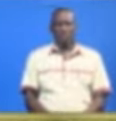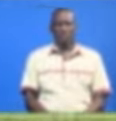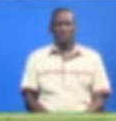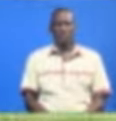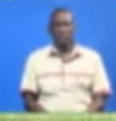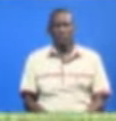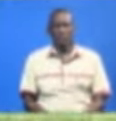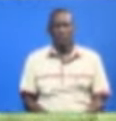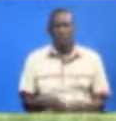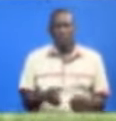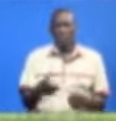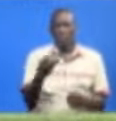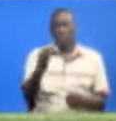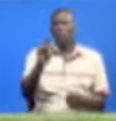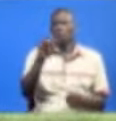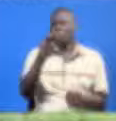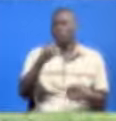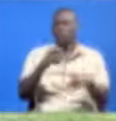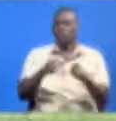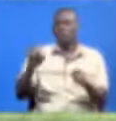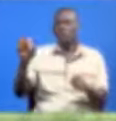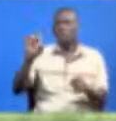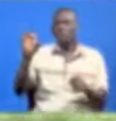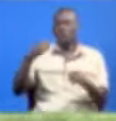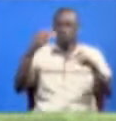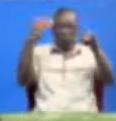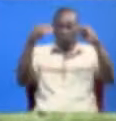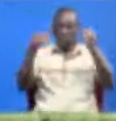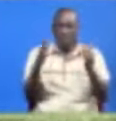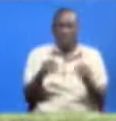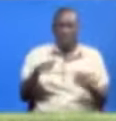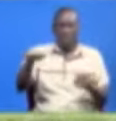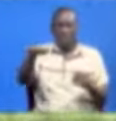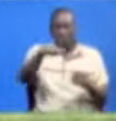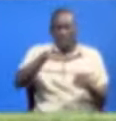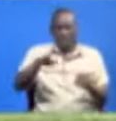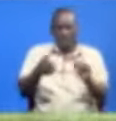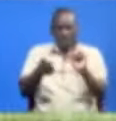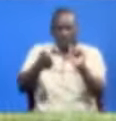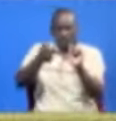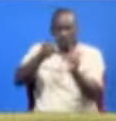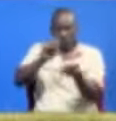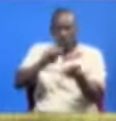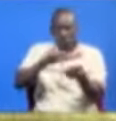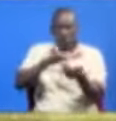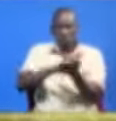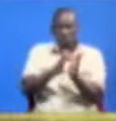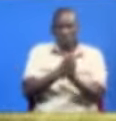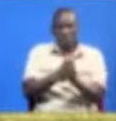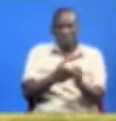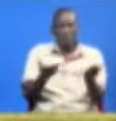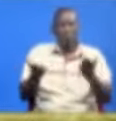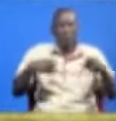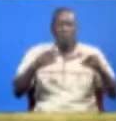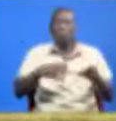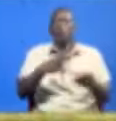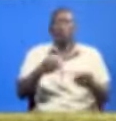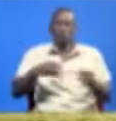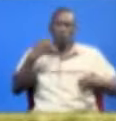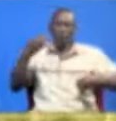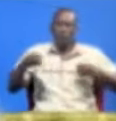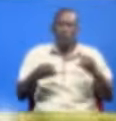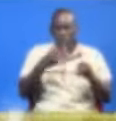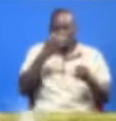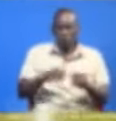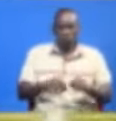Located 3 kilometers from Egerton University, the area has been transformed into an adventure destination due to its beautiful